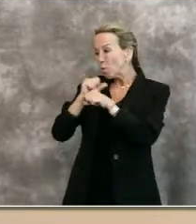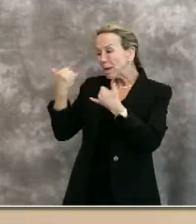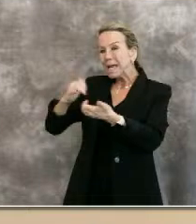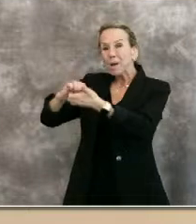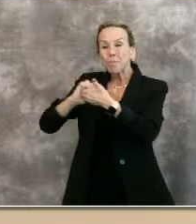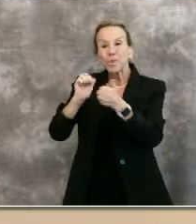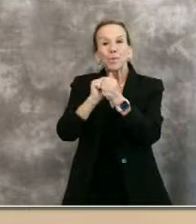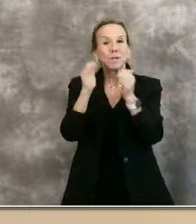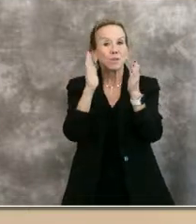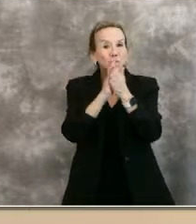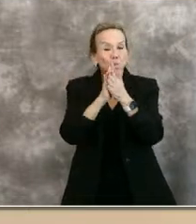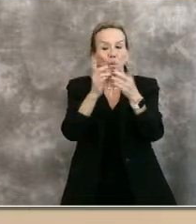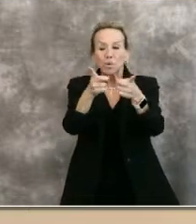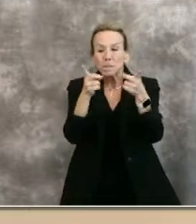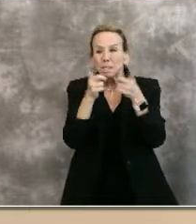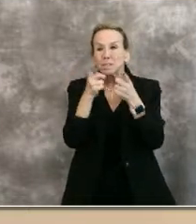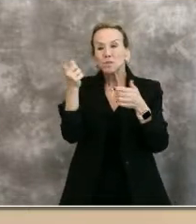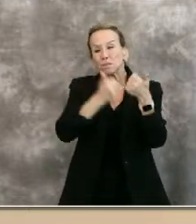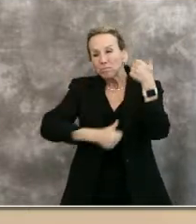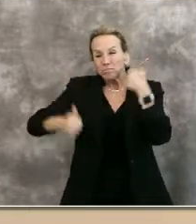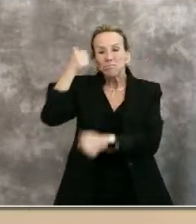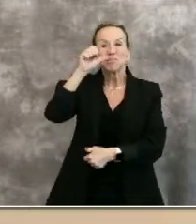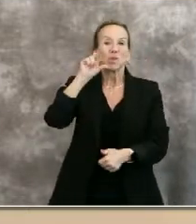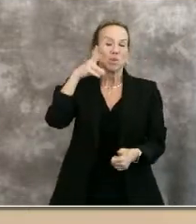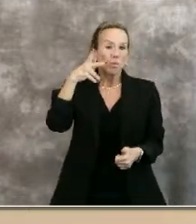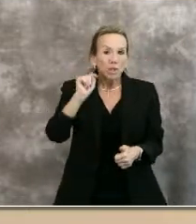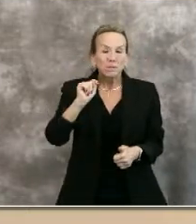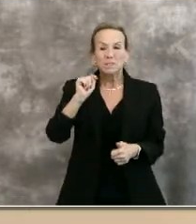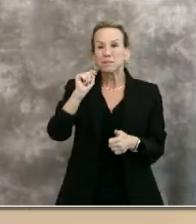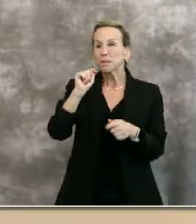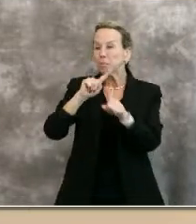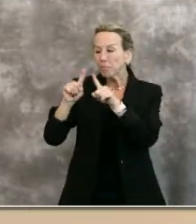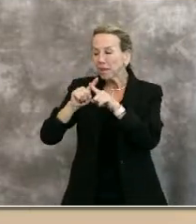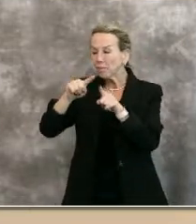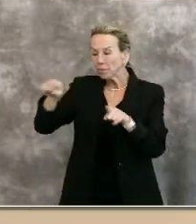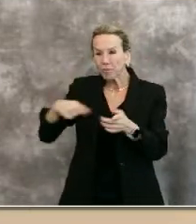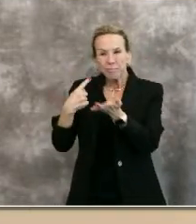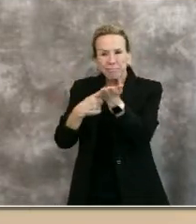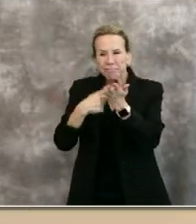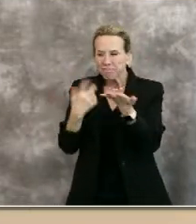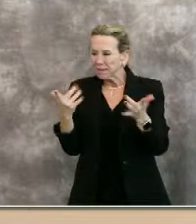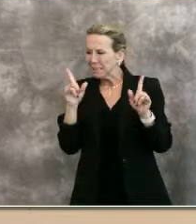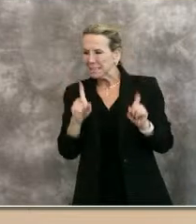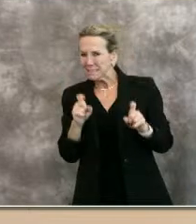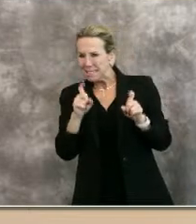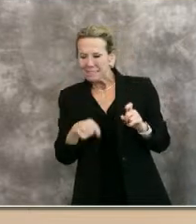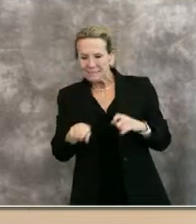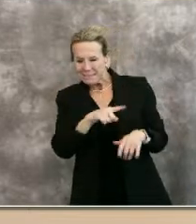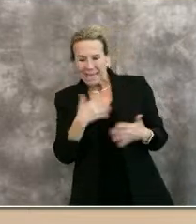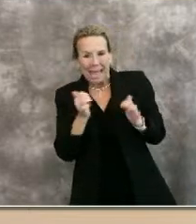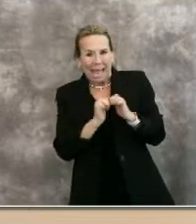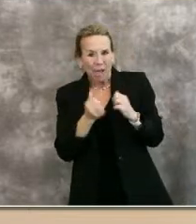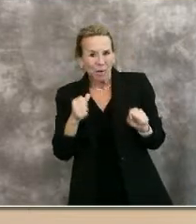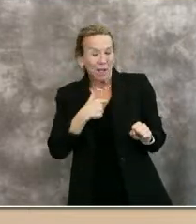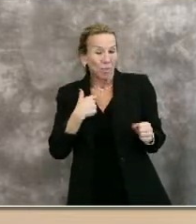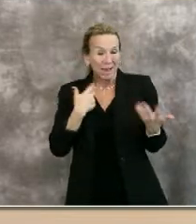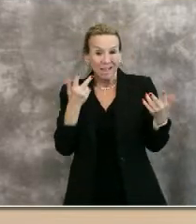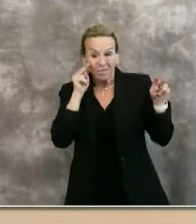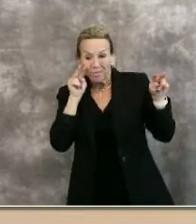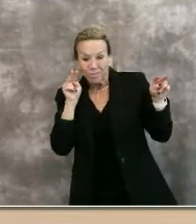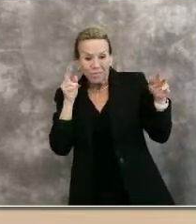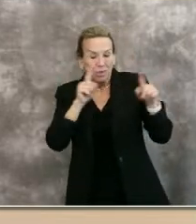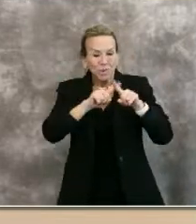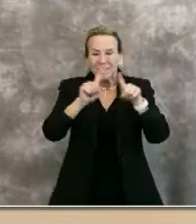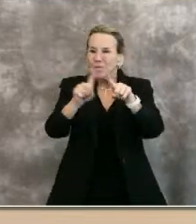with superintendents, along with some of the best minds around testing, about what we could do to provide some measure of maybe surveillance